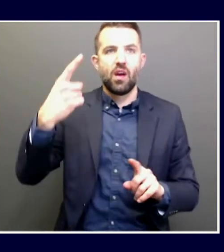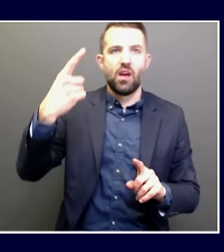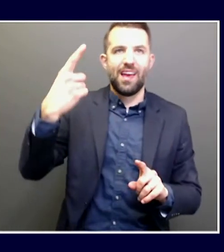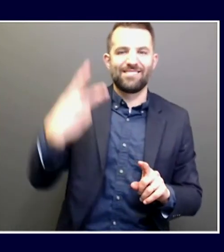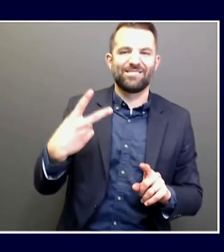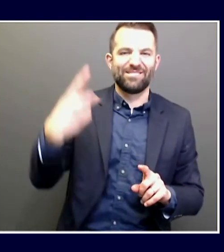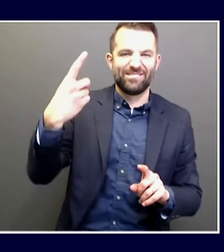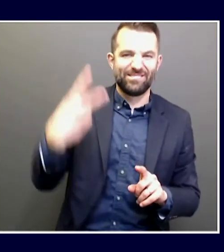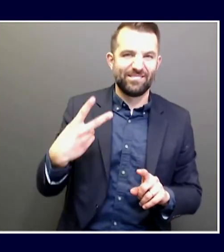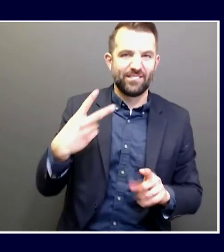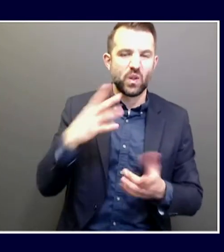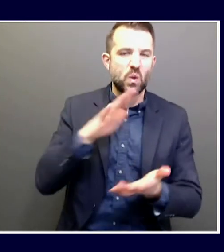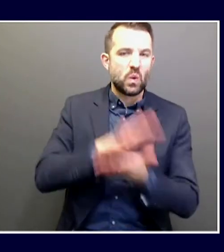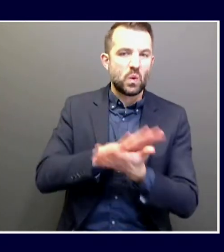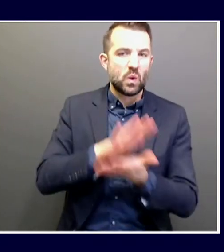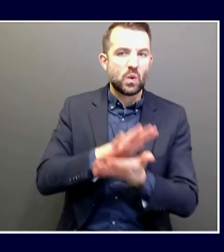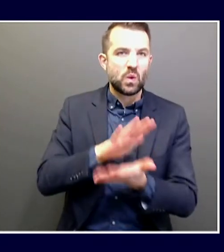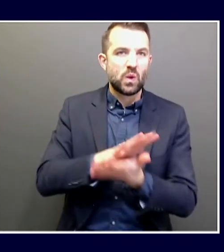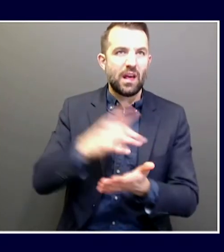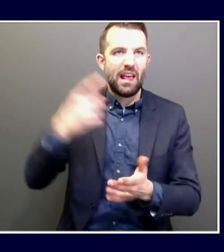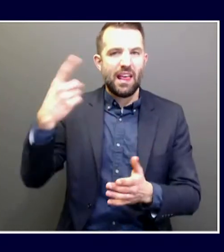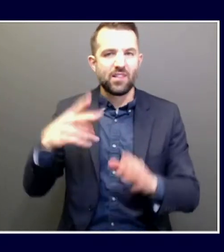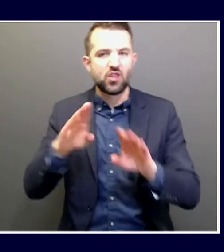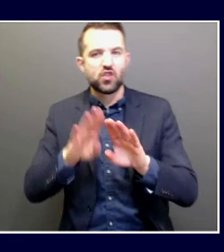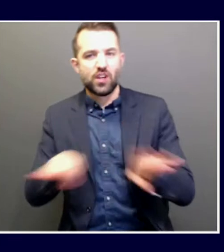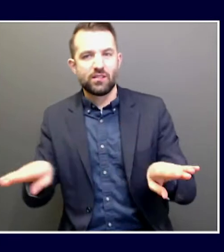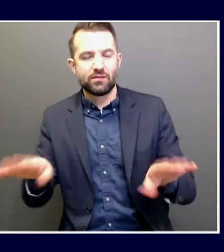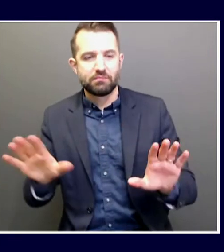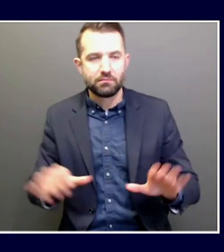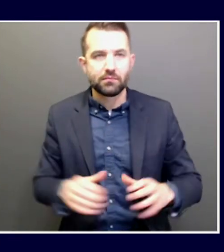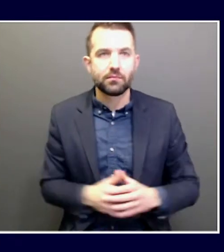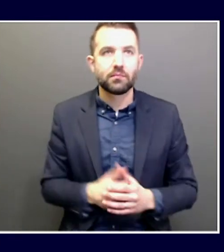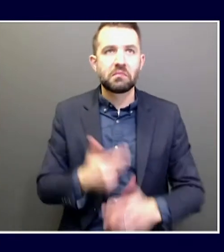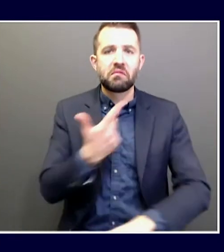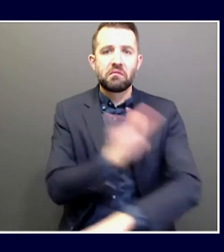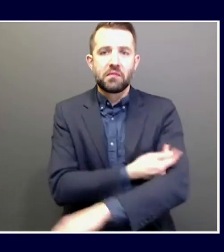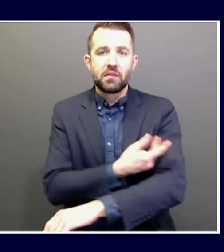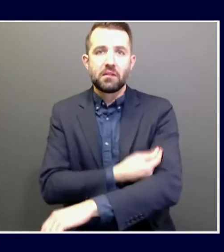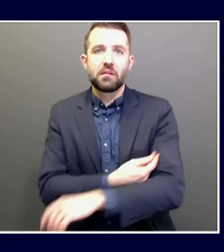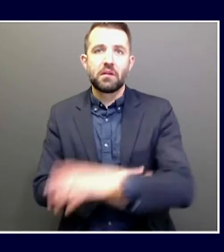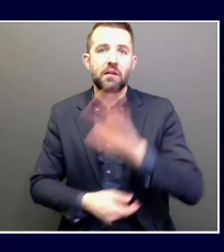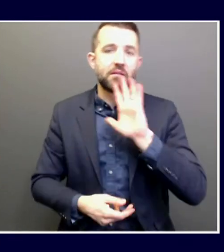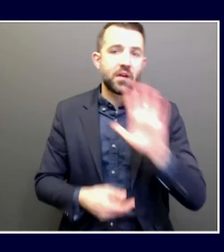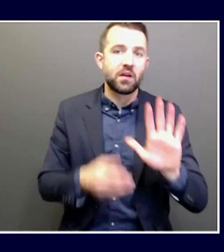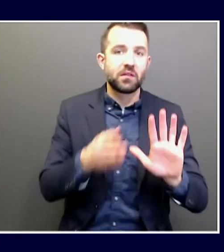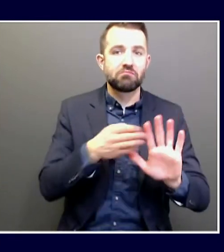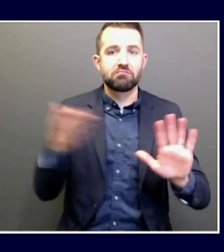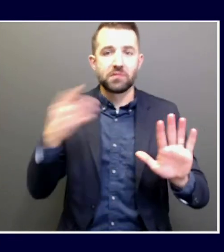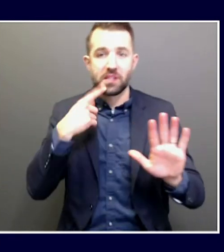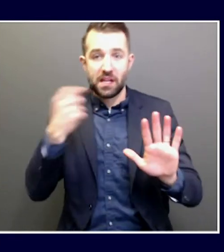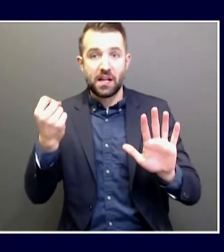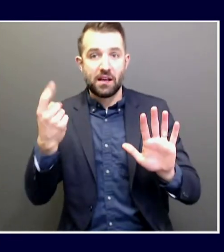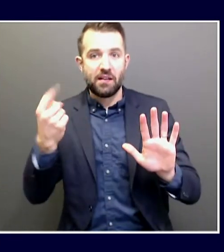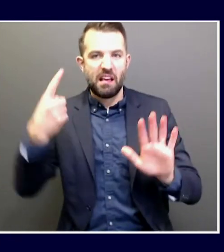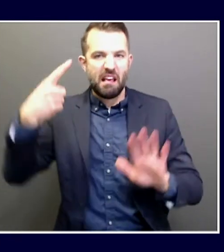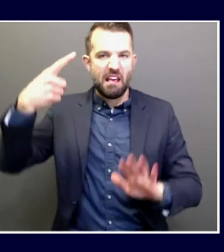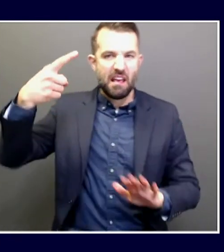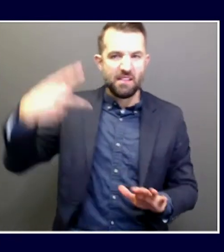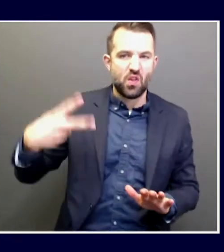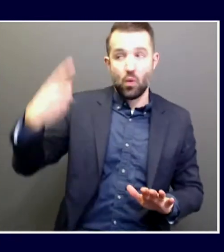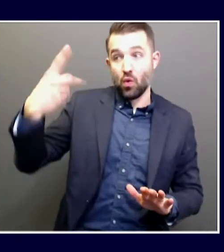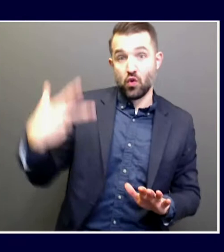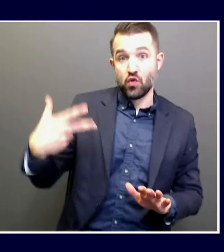about 1/3. That's a concern. We'd like to see that number higher. That's one reason we've been working with providers to